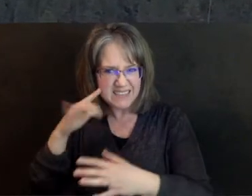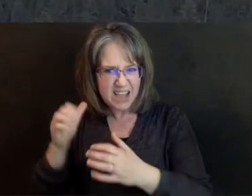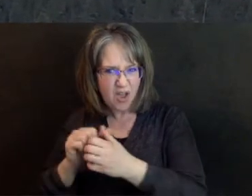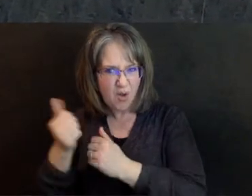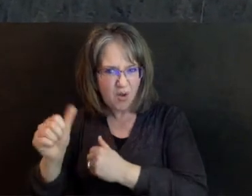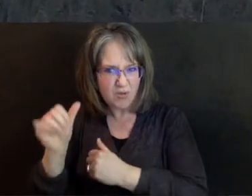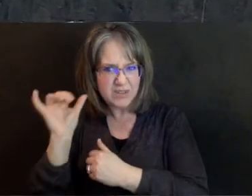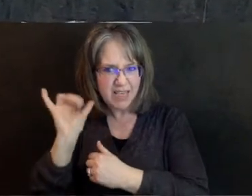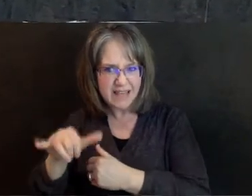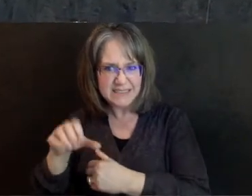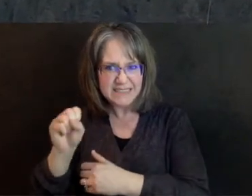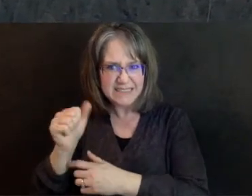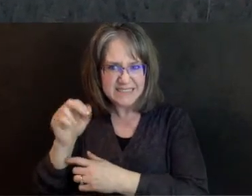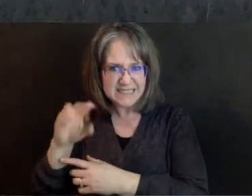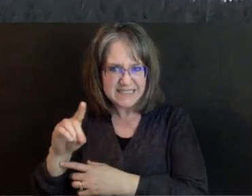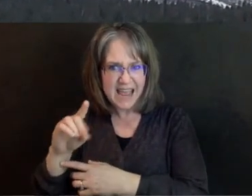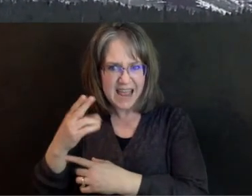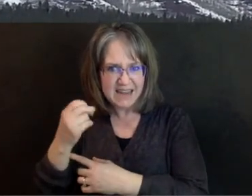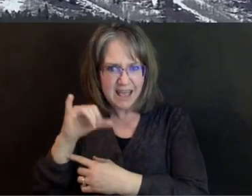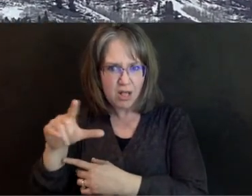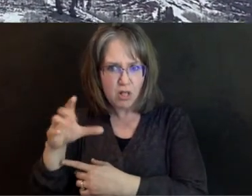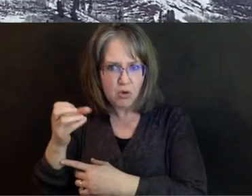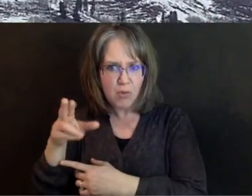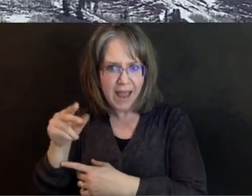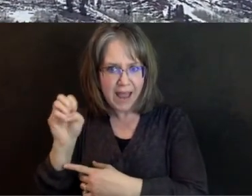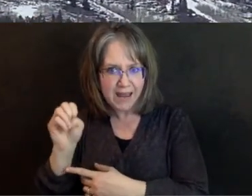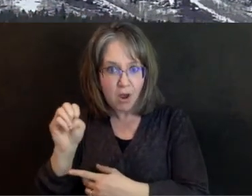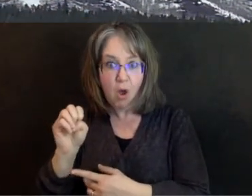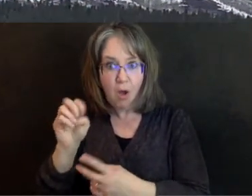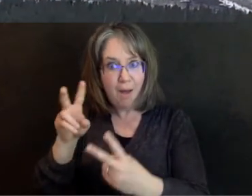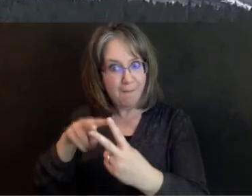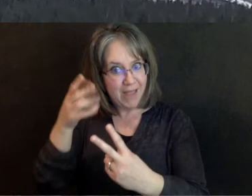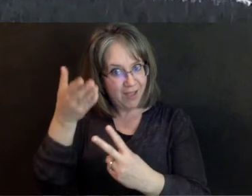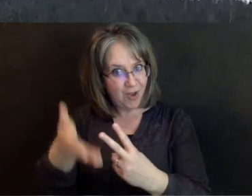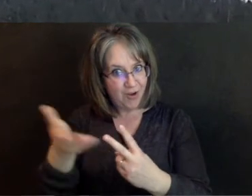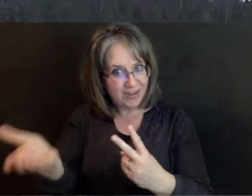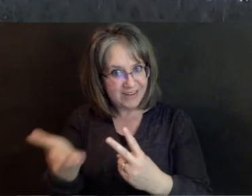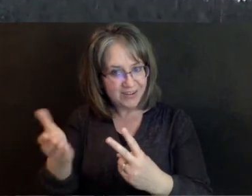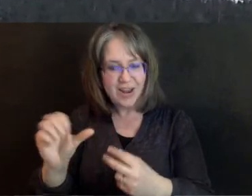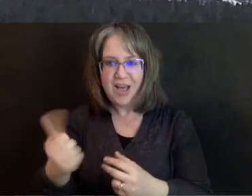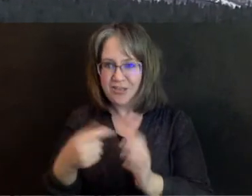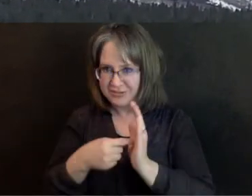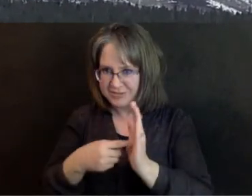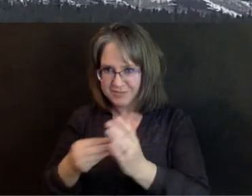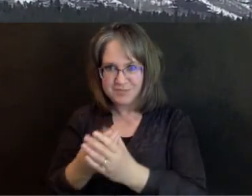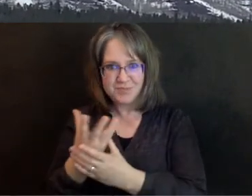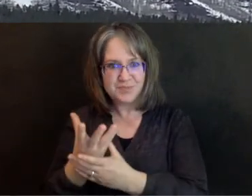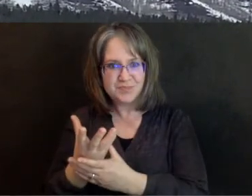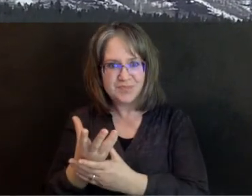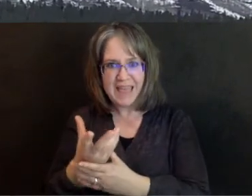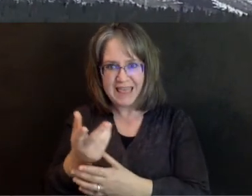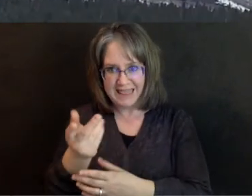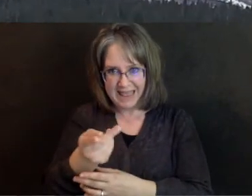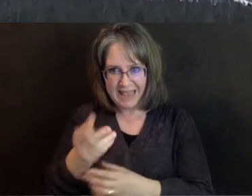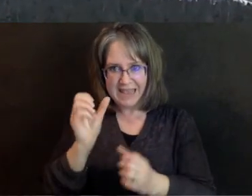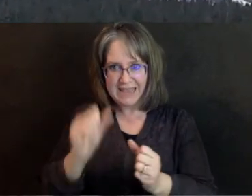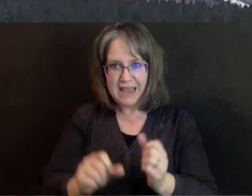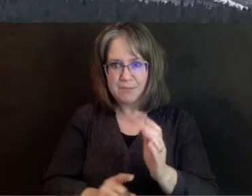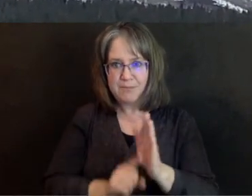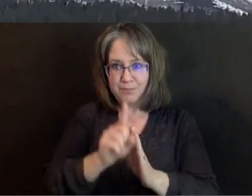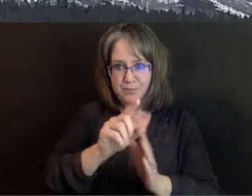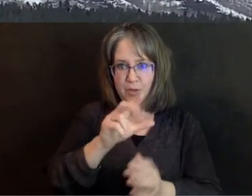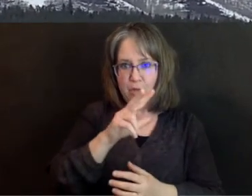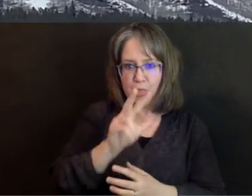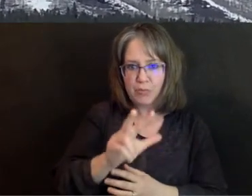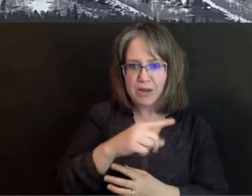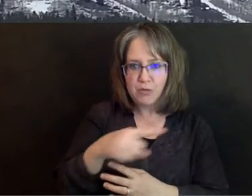This is the first pair of sandhill cranes I've seen all spring. Another sign that spring is here. Sandhill cranes can be 3 to 4 feet